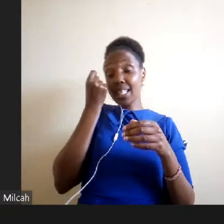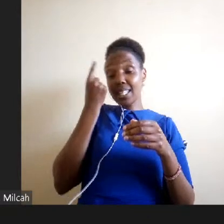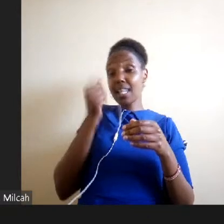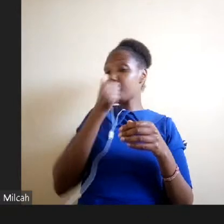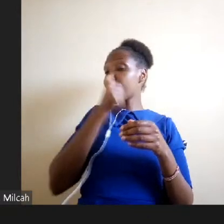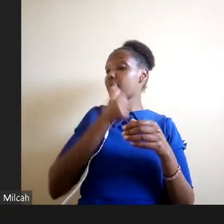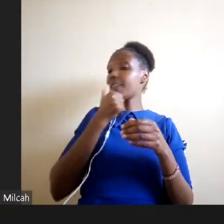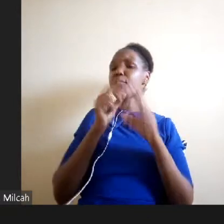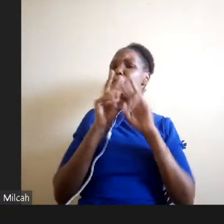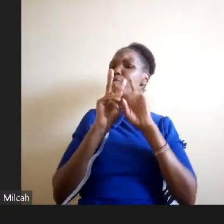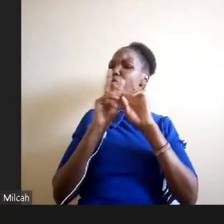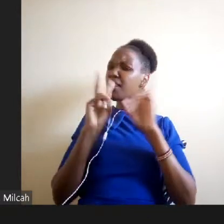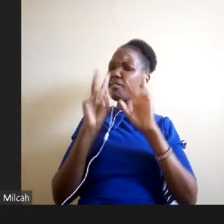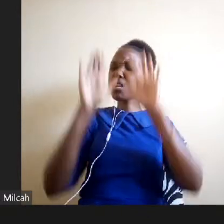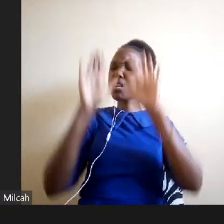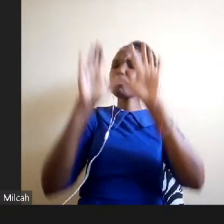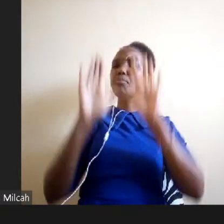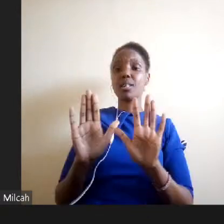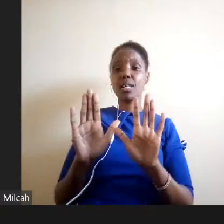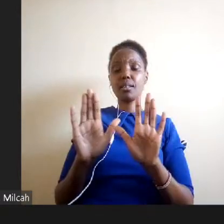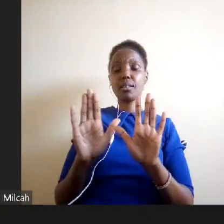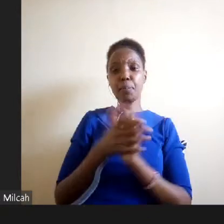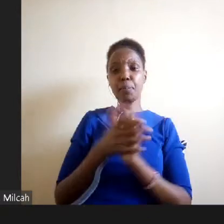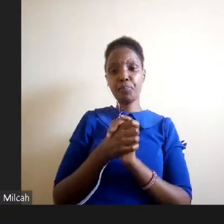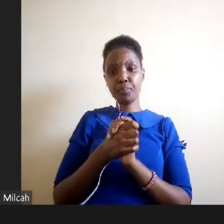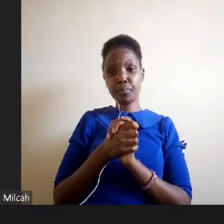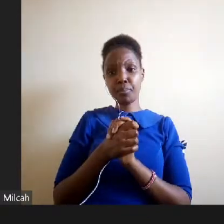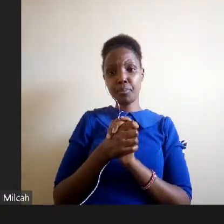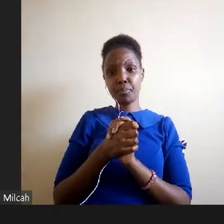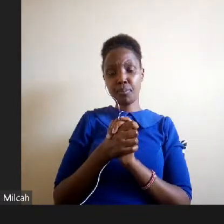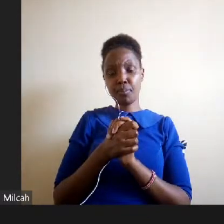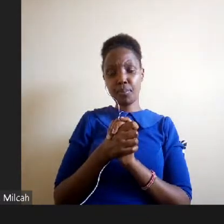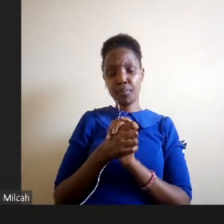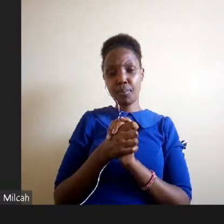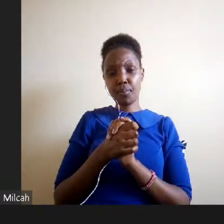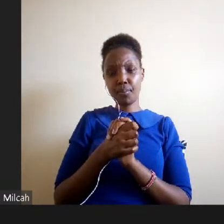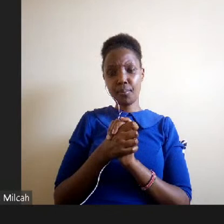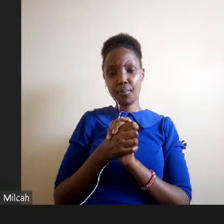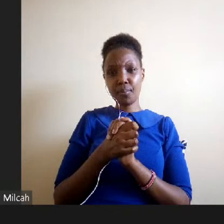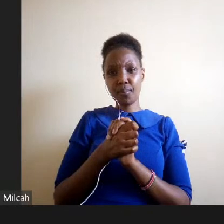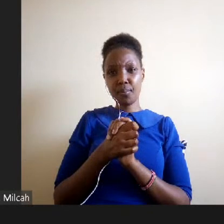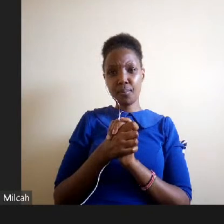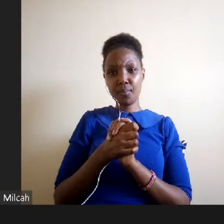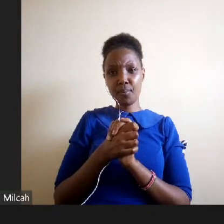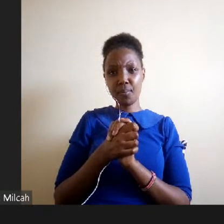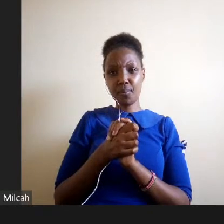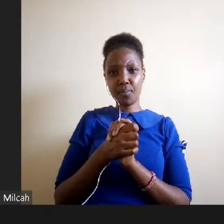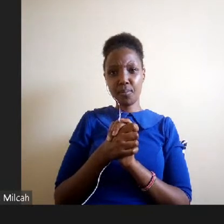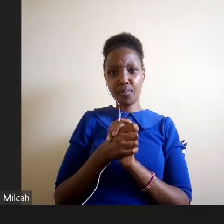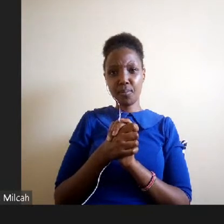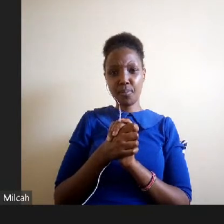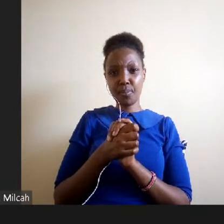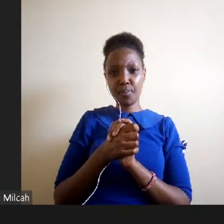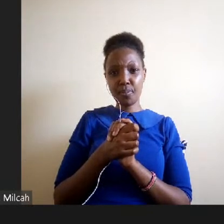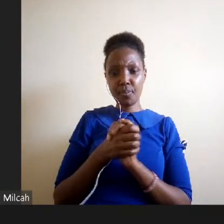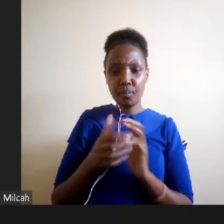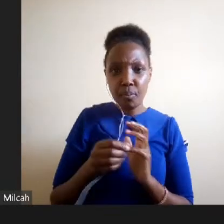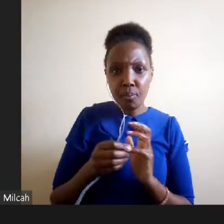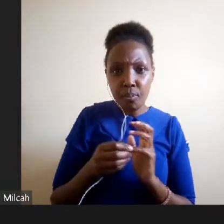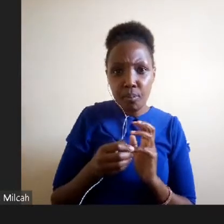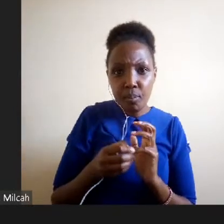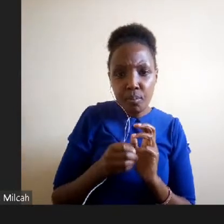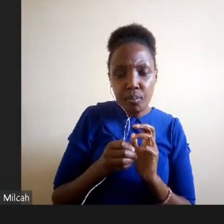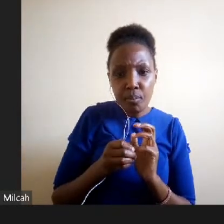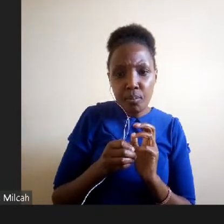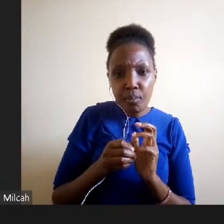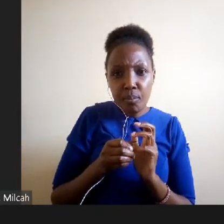is really, really something to be held dear. So always have this conversation in line with our family values. And